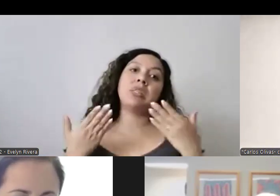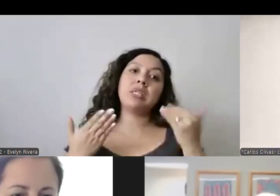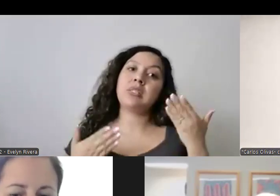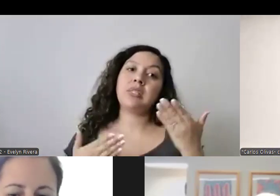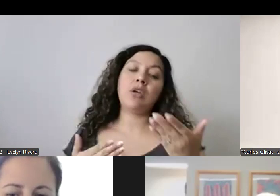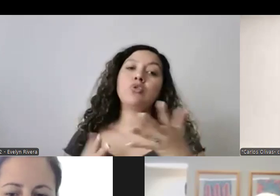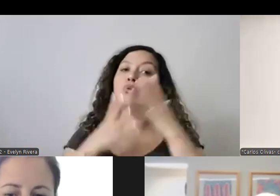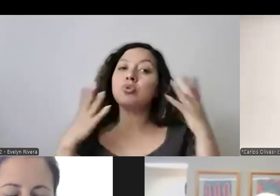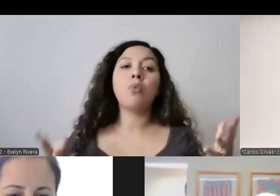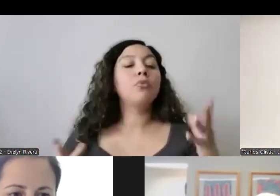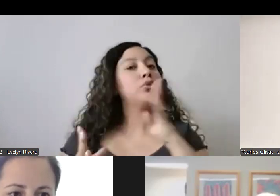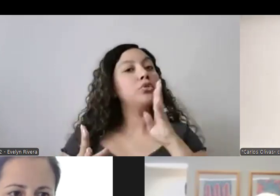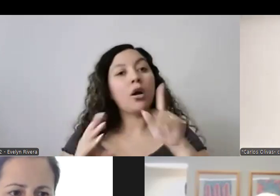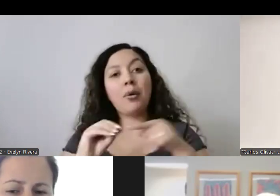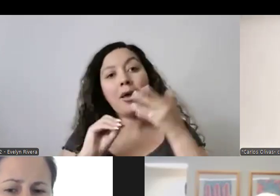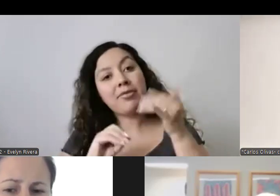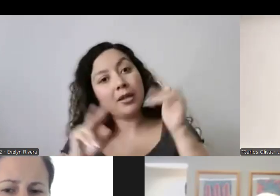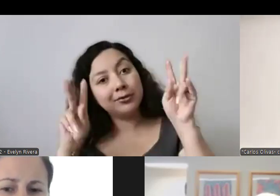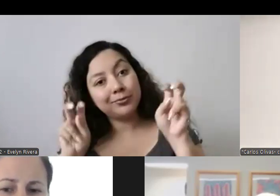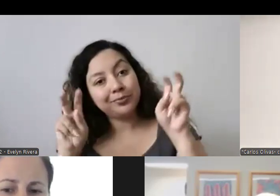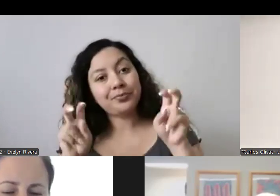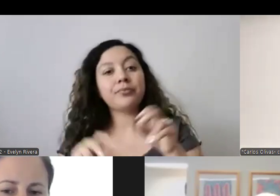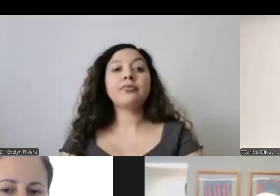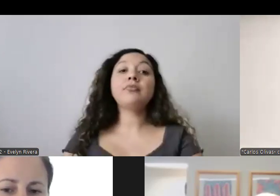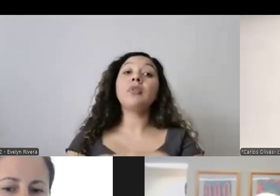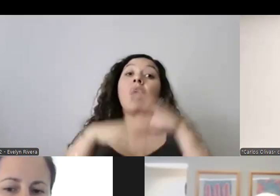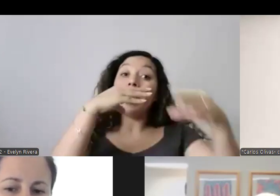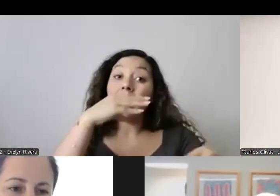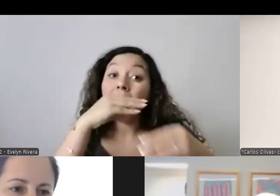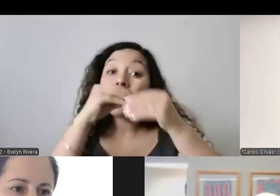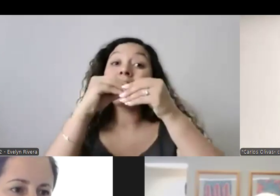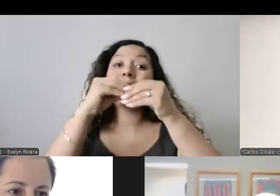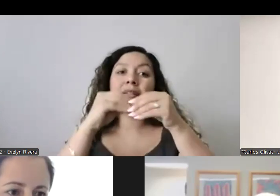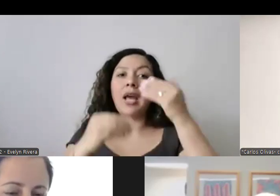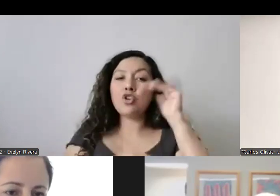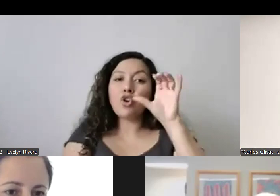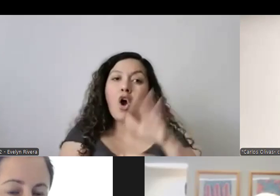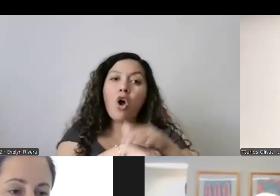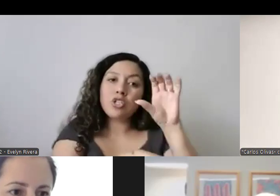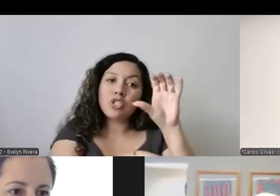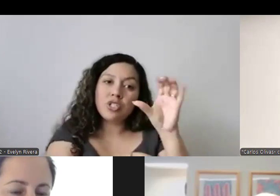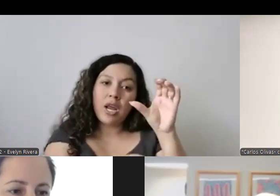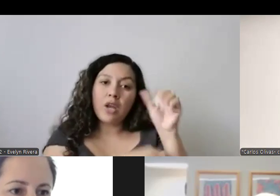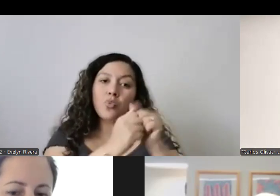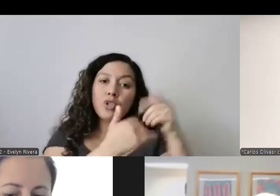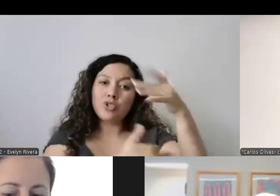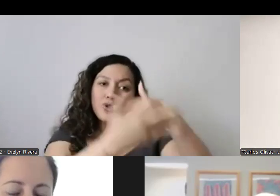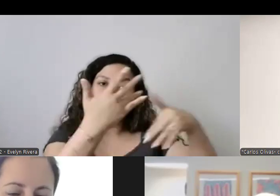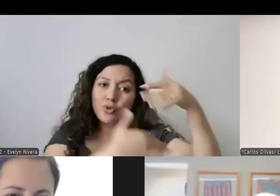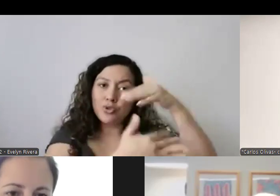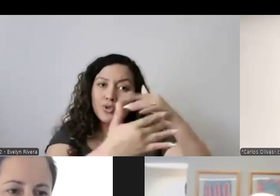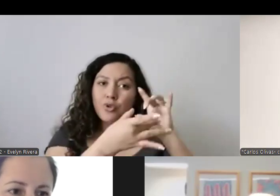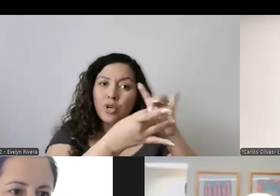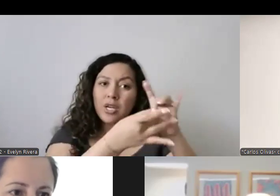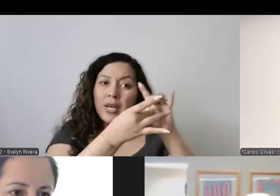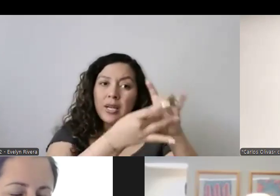talk about. In addition to what's in the chat, which is our Northern Coalition for Social Connection, together